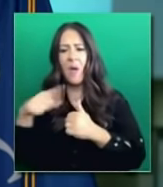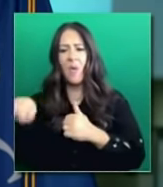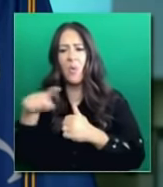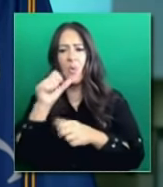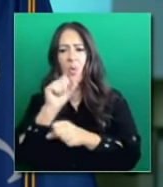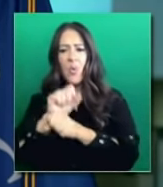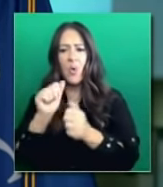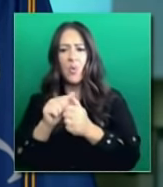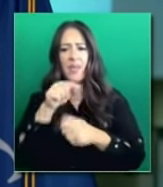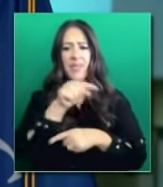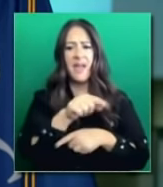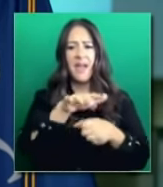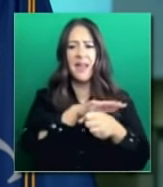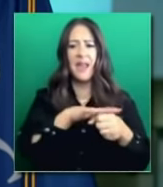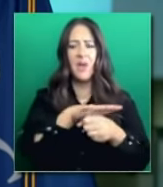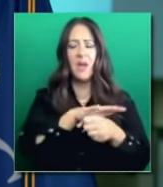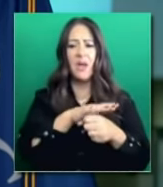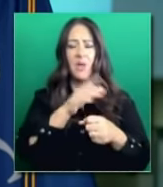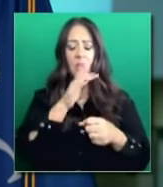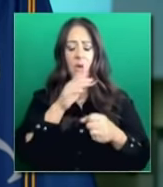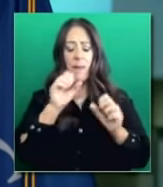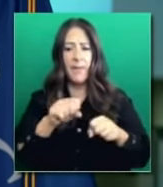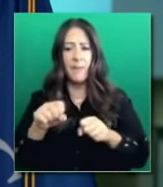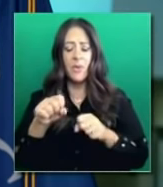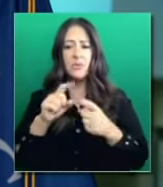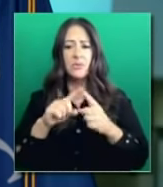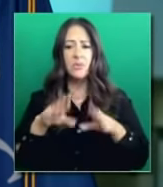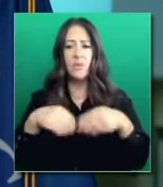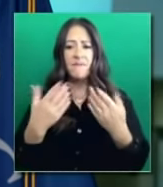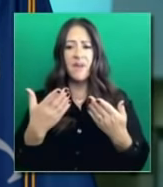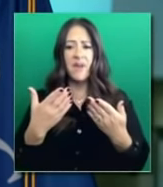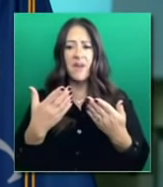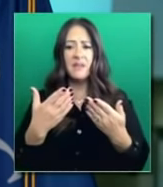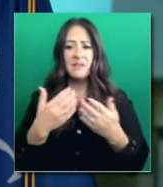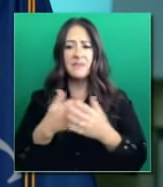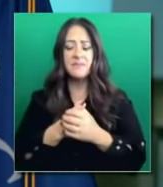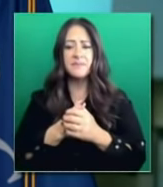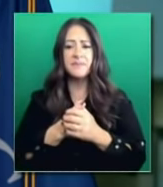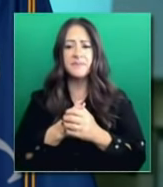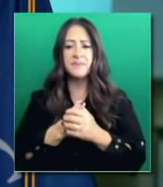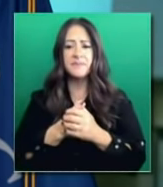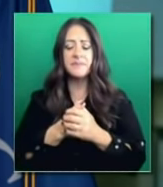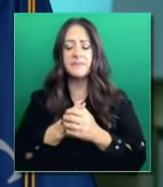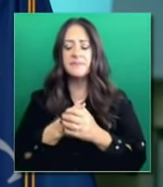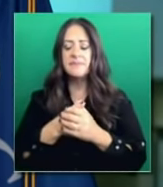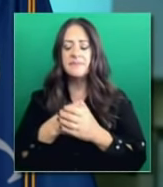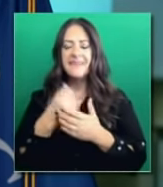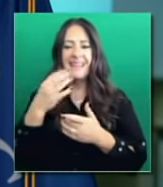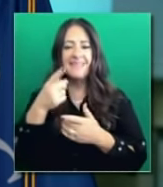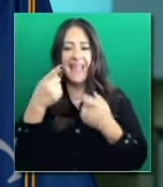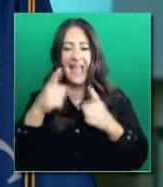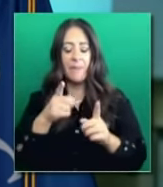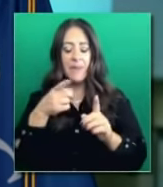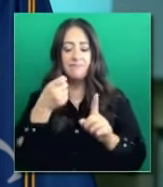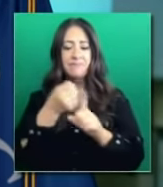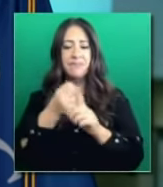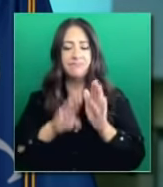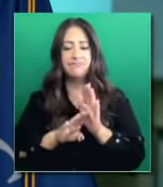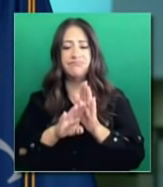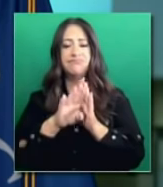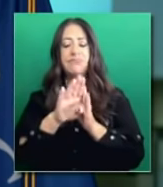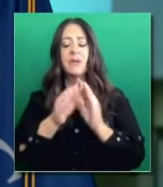really like much of the state continuing to experience such a surge in these cases? And then I just wanted to ask you